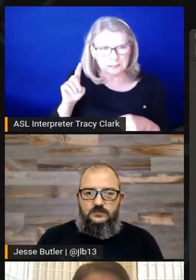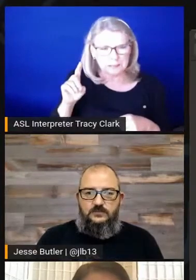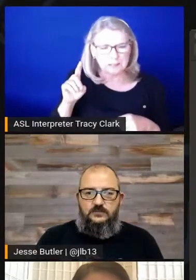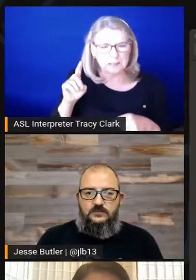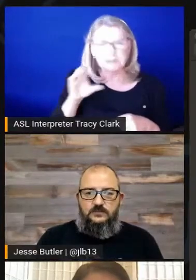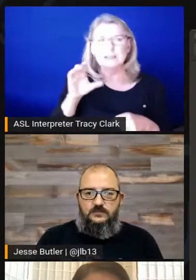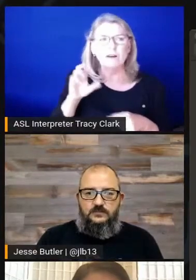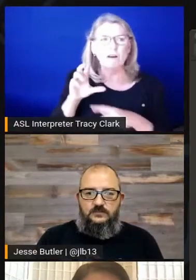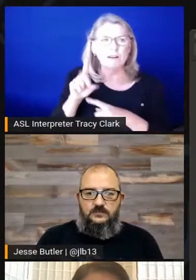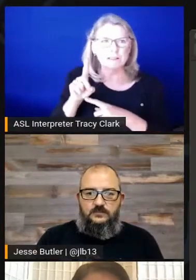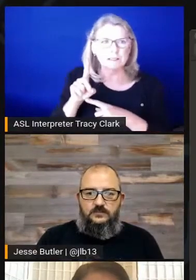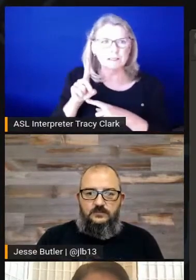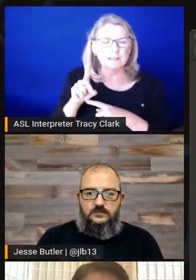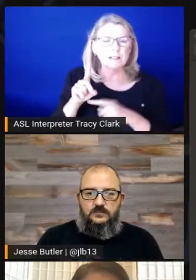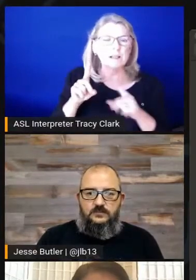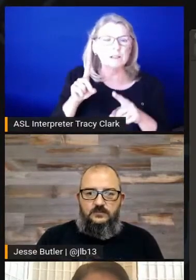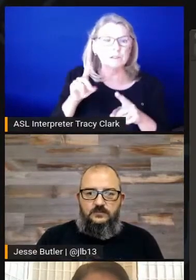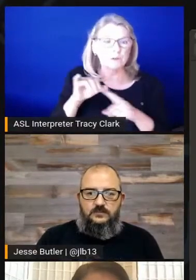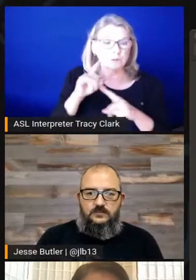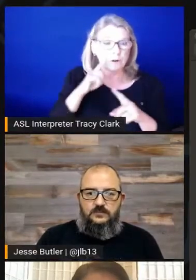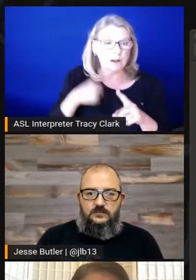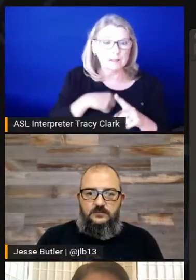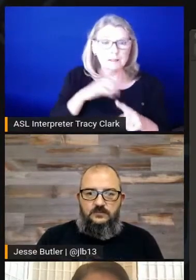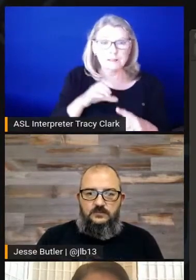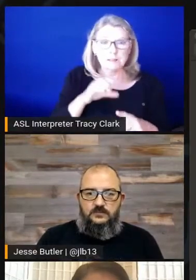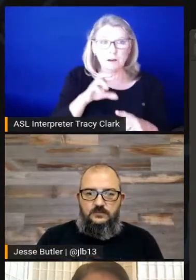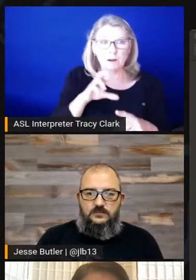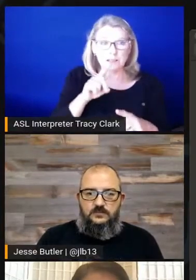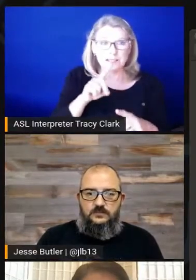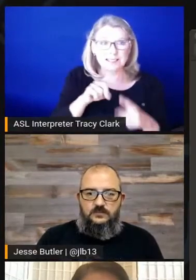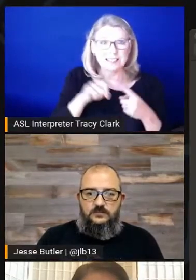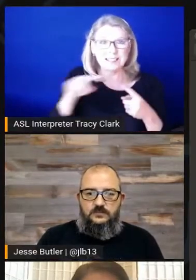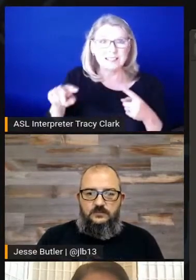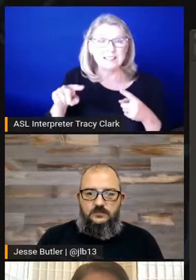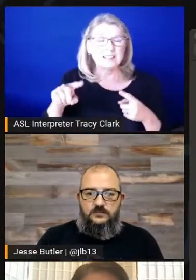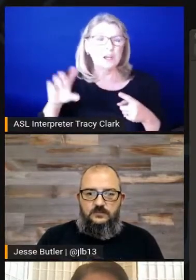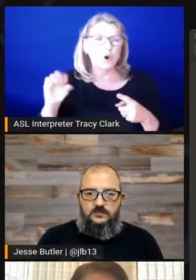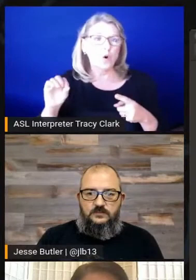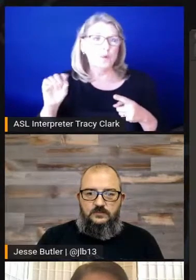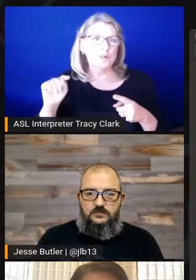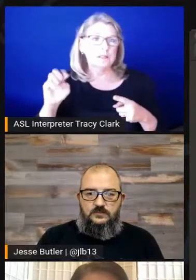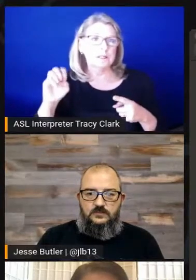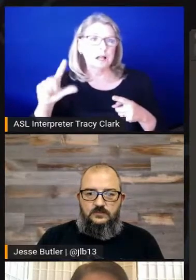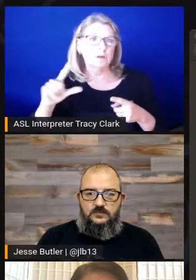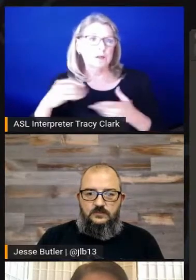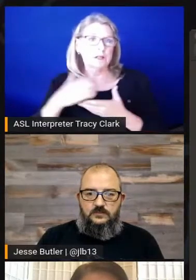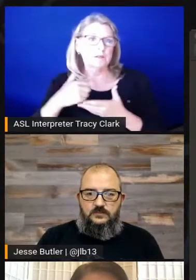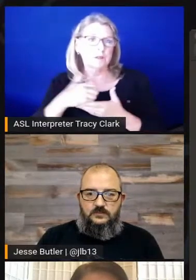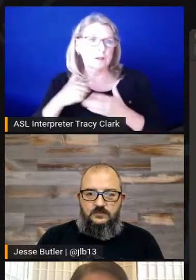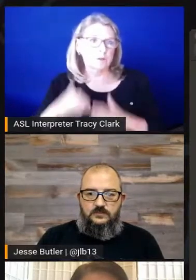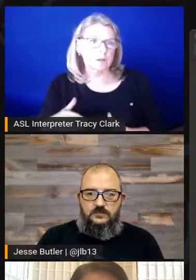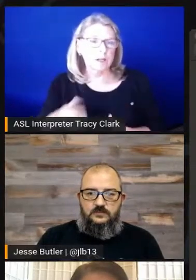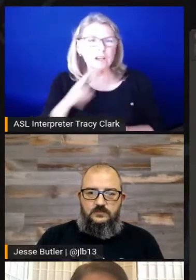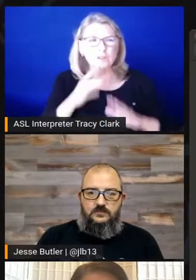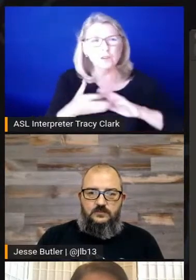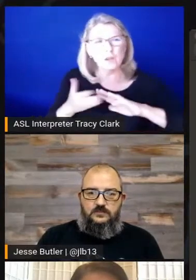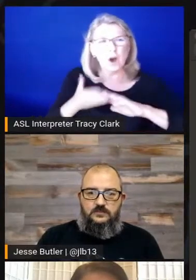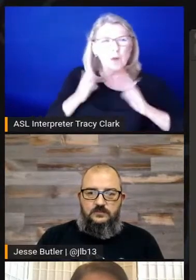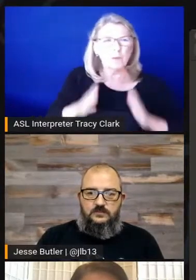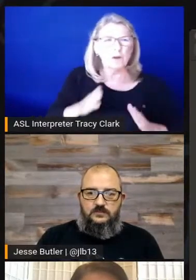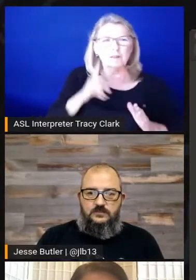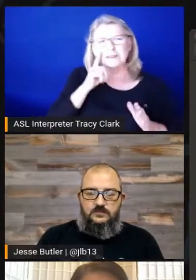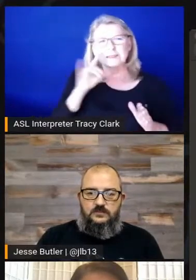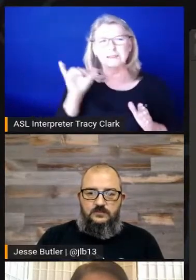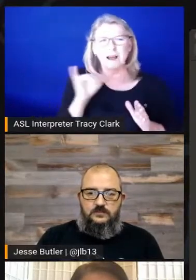the OpenTelemetry collector. And so you can kind of think of the operator as a controller for our collector here.